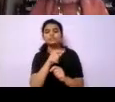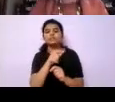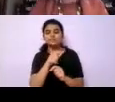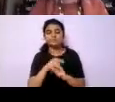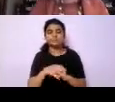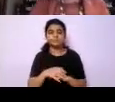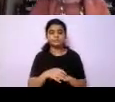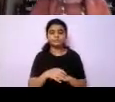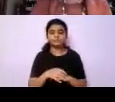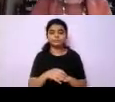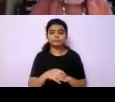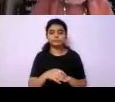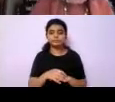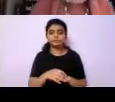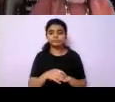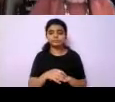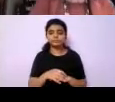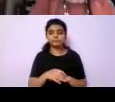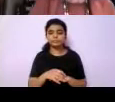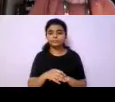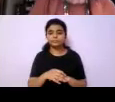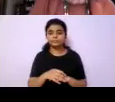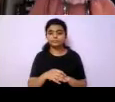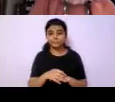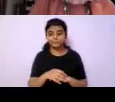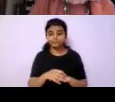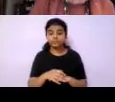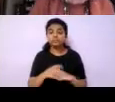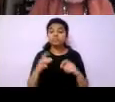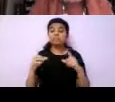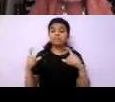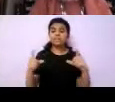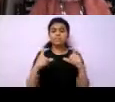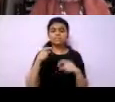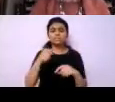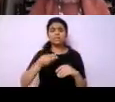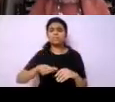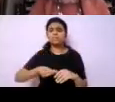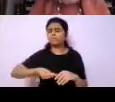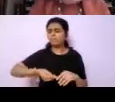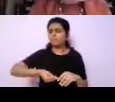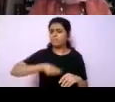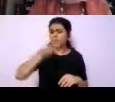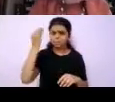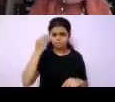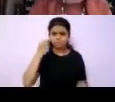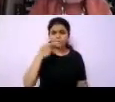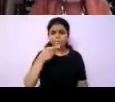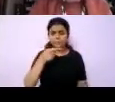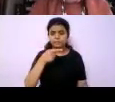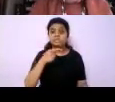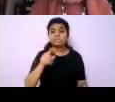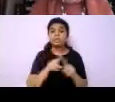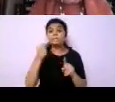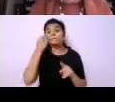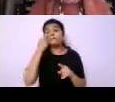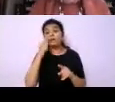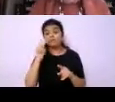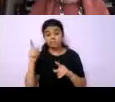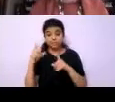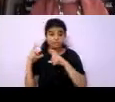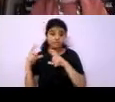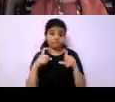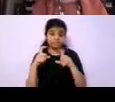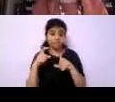one is over solicitude, and that gives us paternalism. That is the